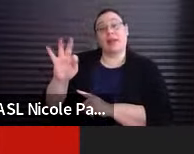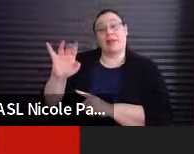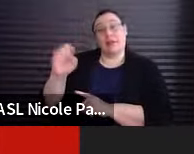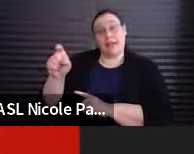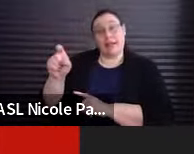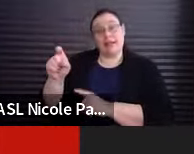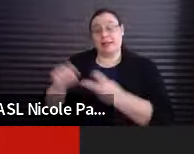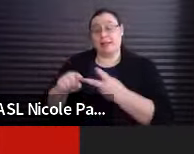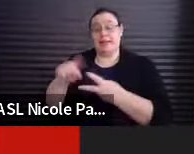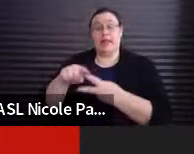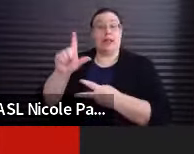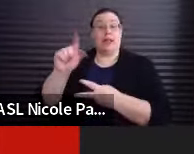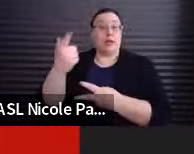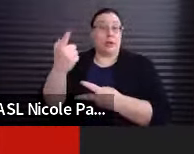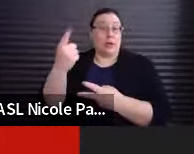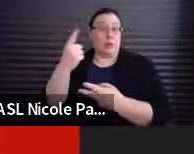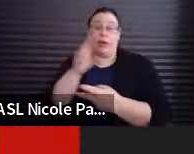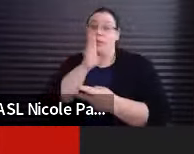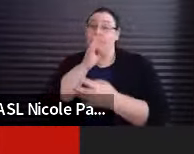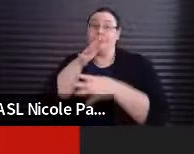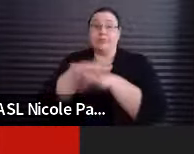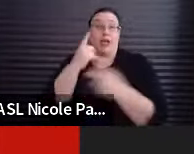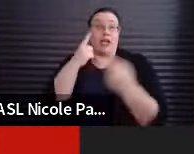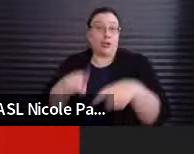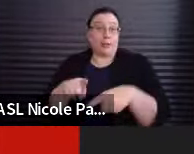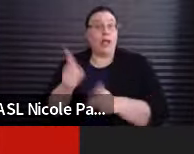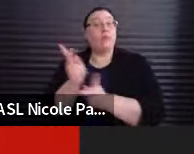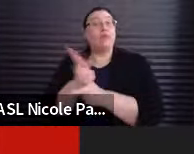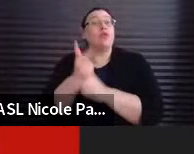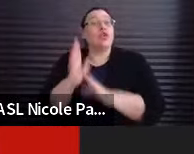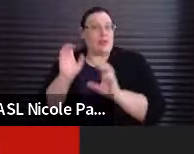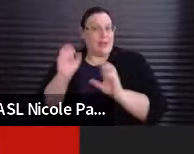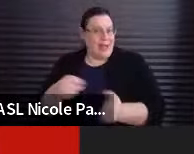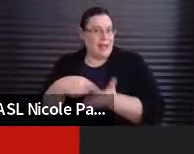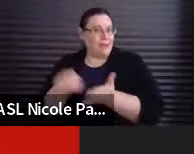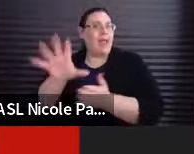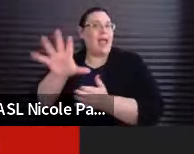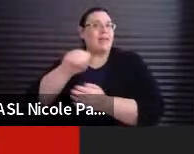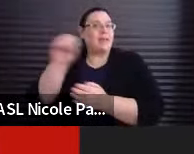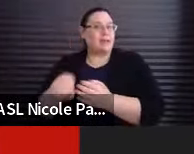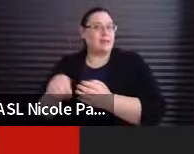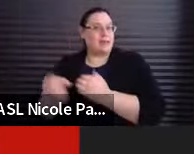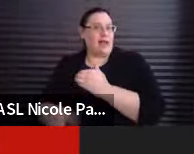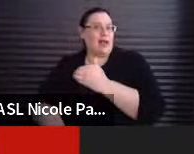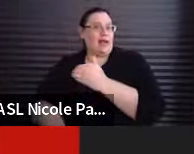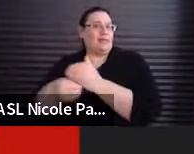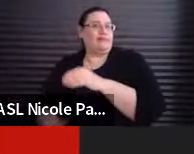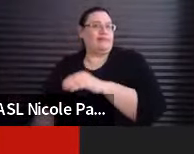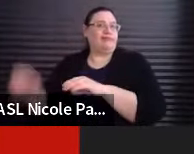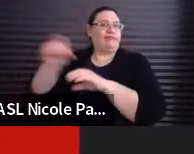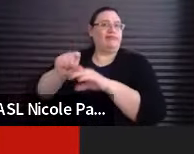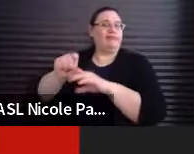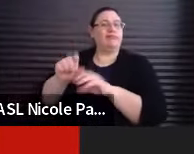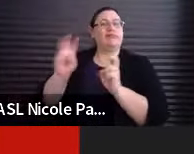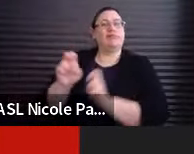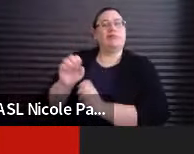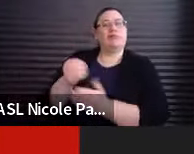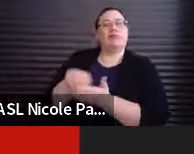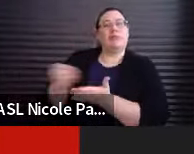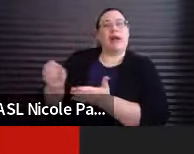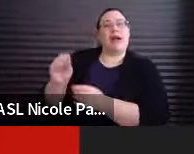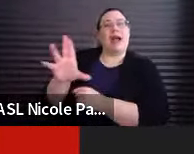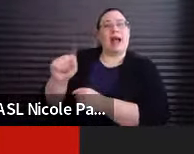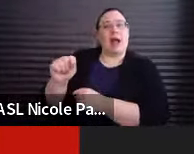agreement, the producer can pay 50% additional as a buyout for use